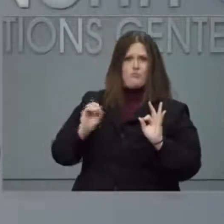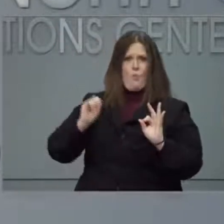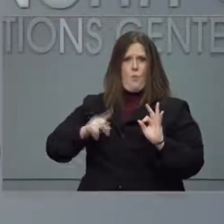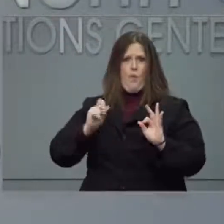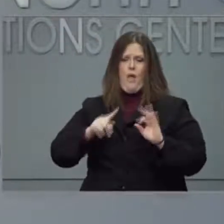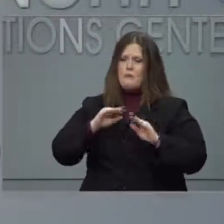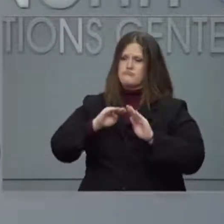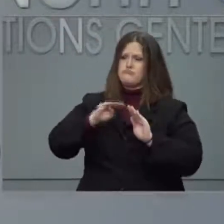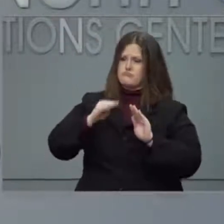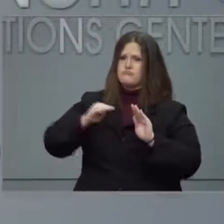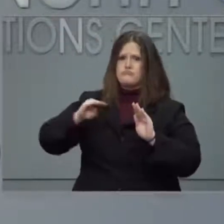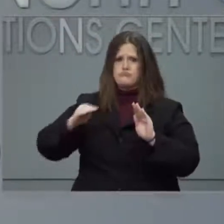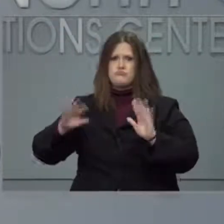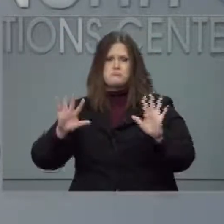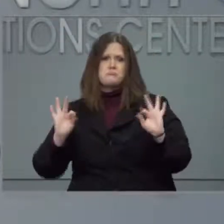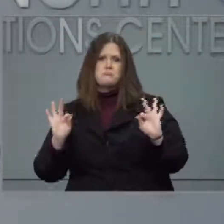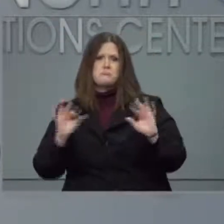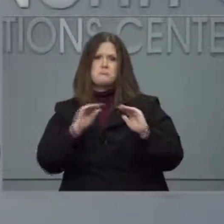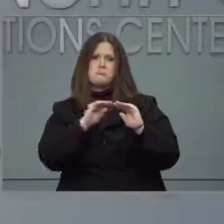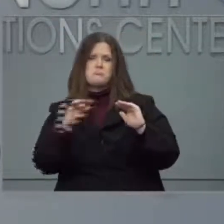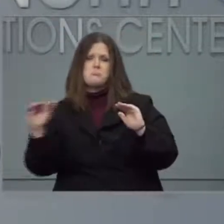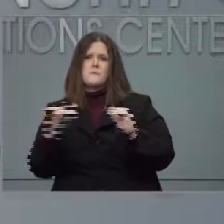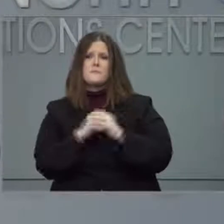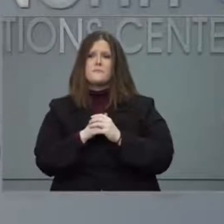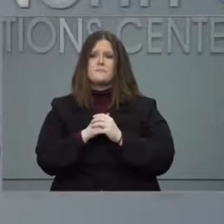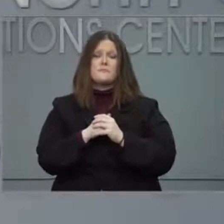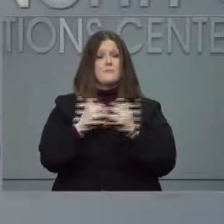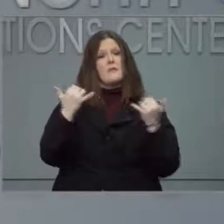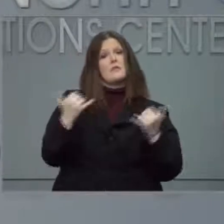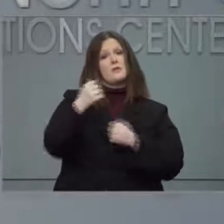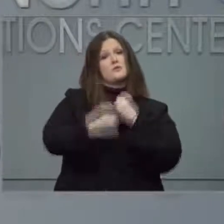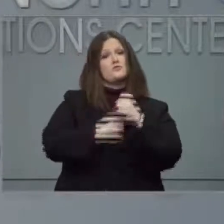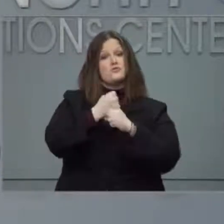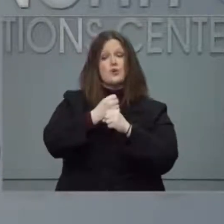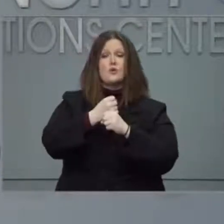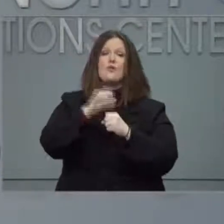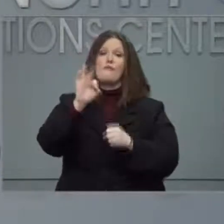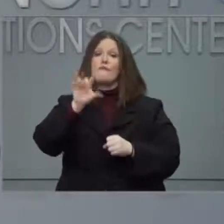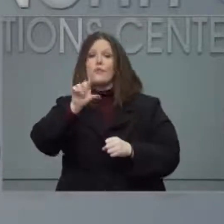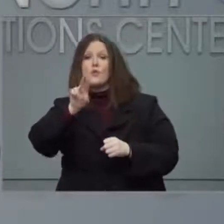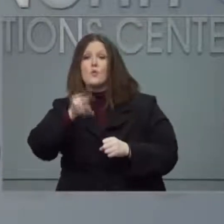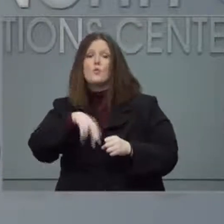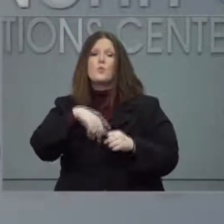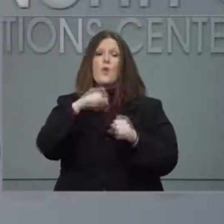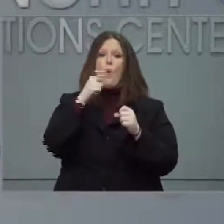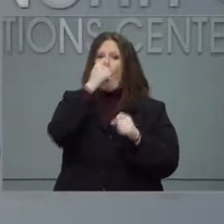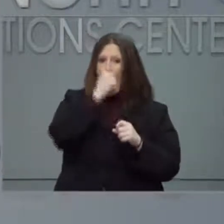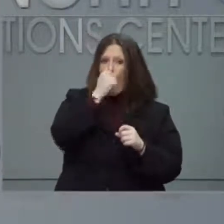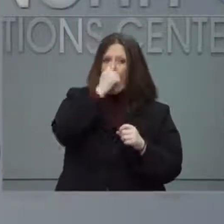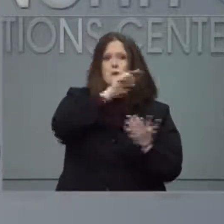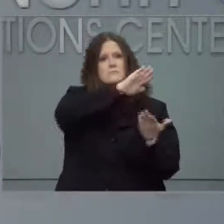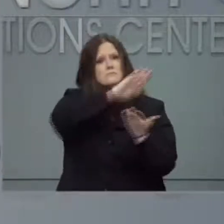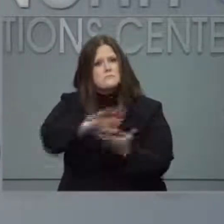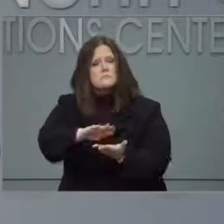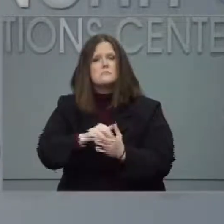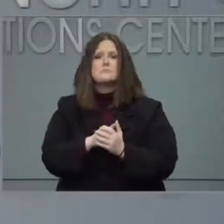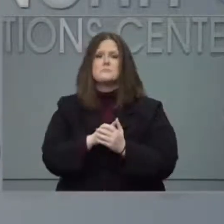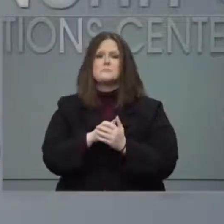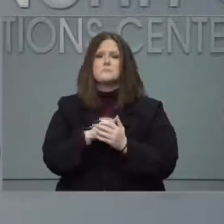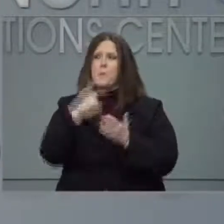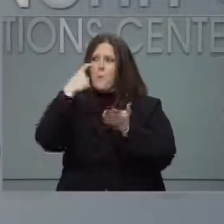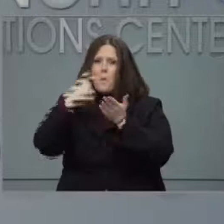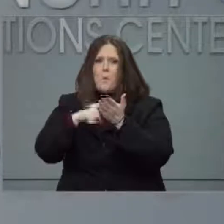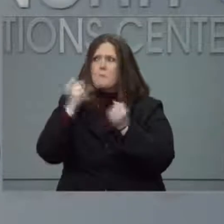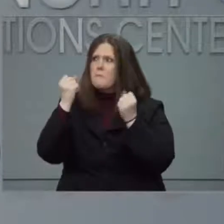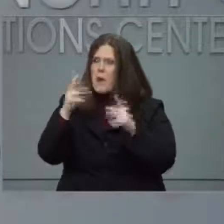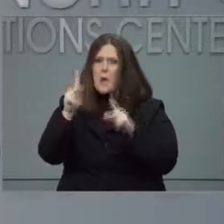significant decline in flus and severe colds this year. Many people are wearing masks and social distancing, and